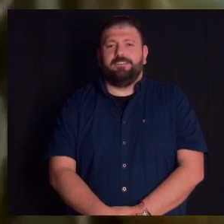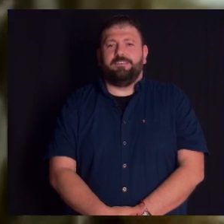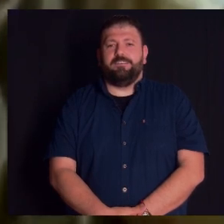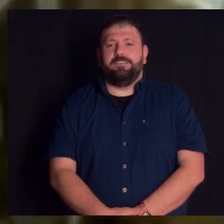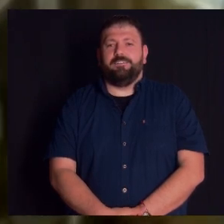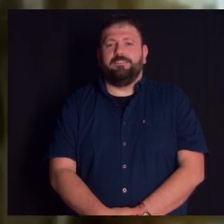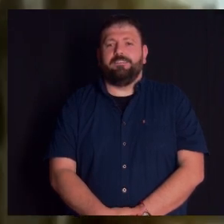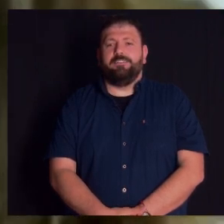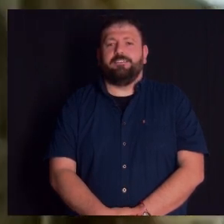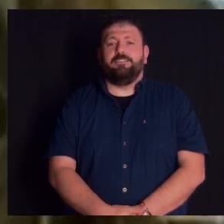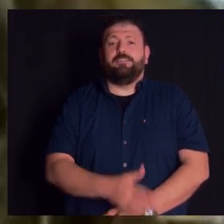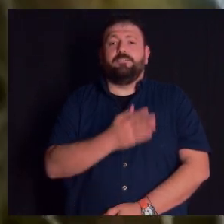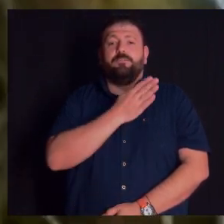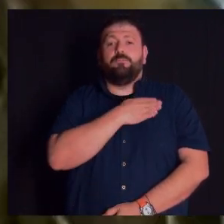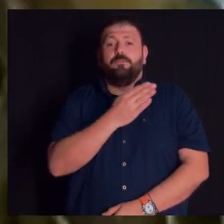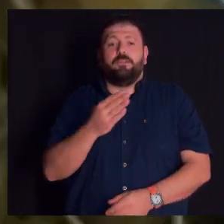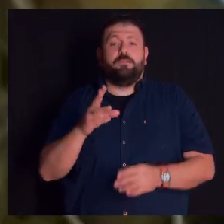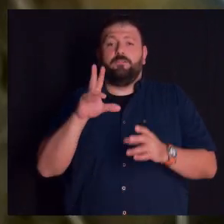Well,